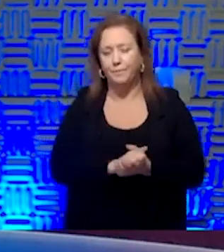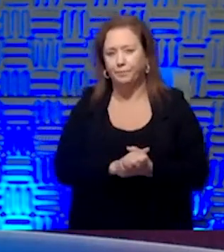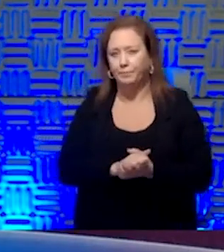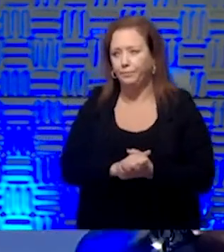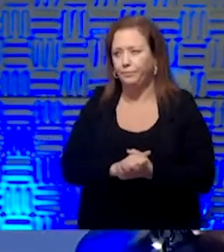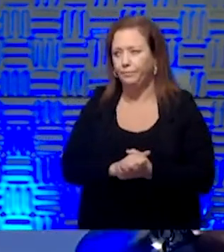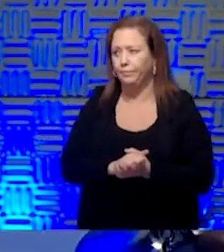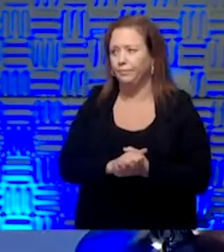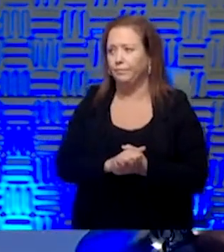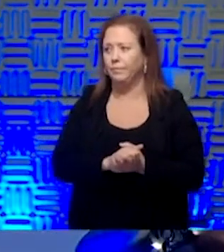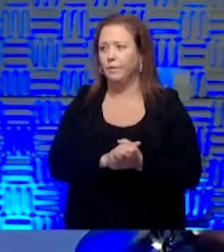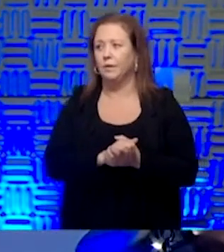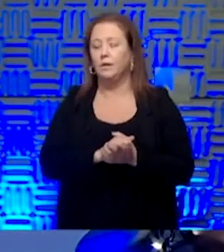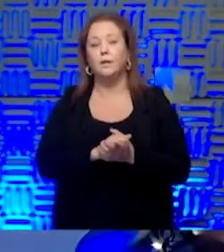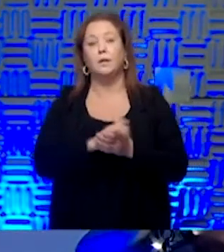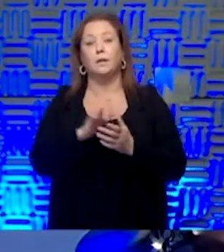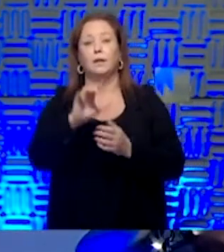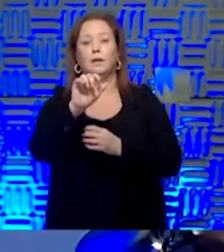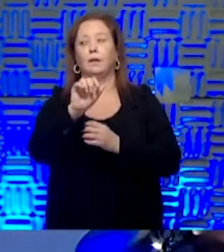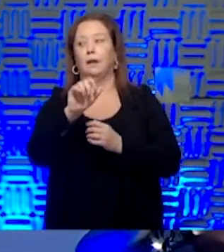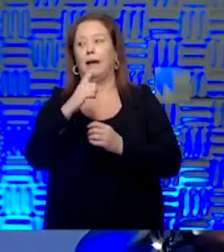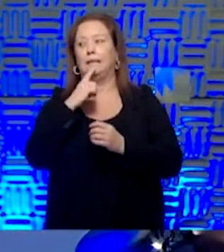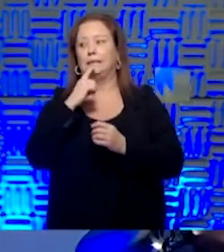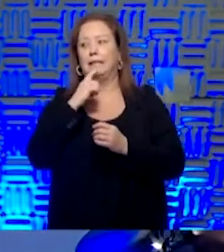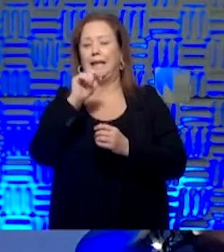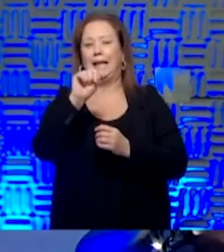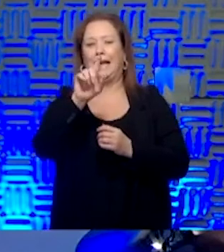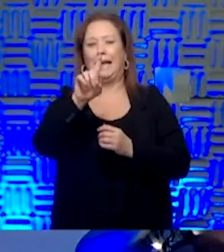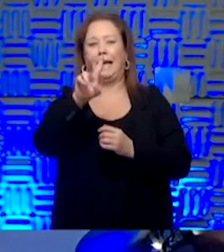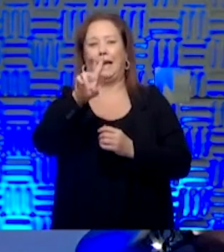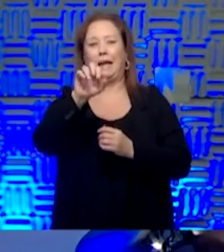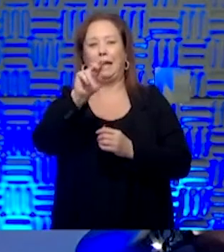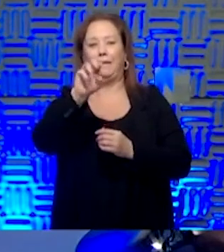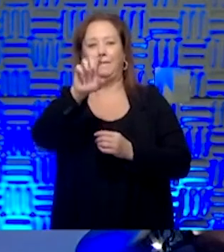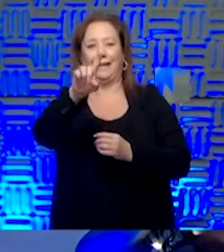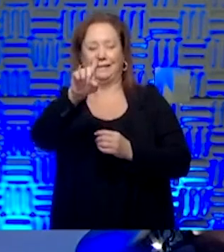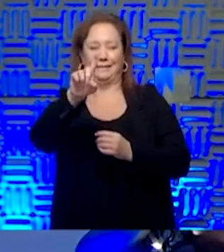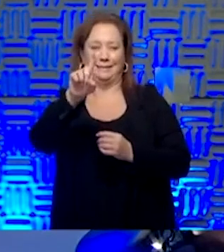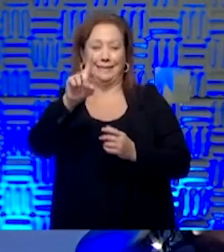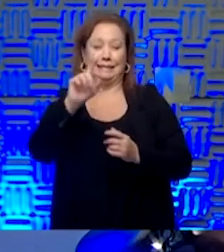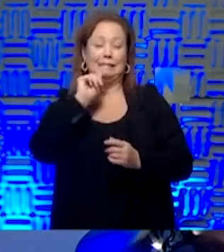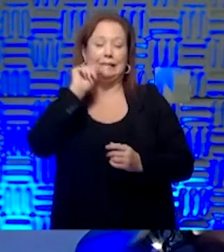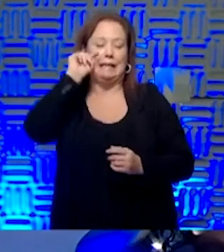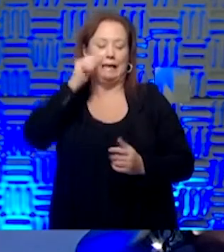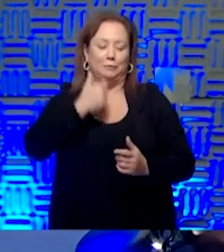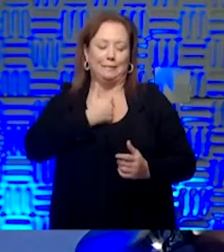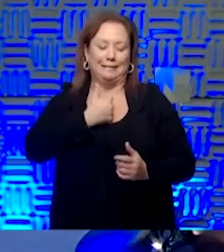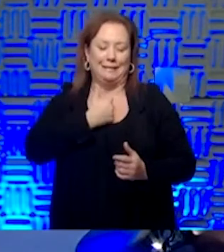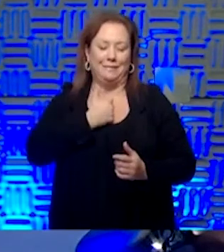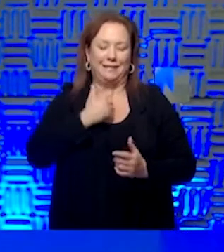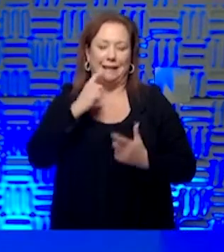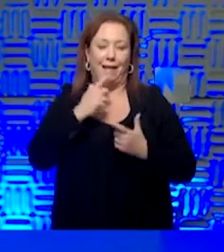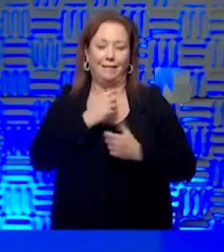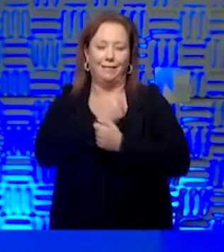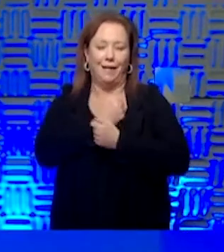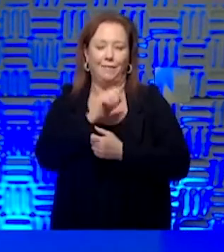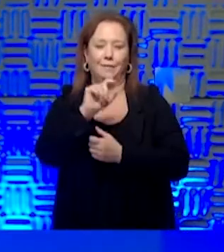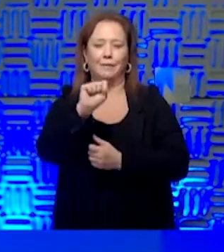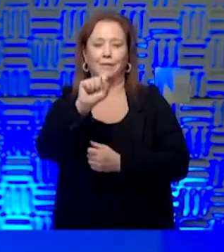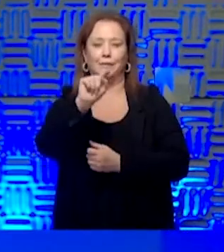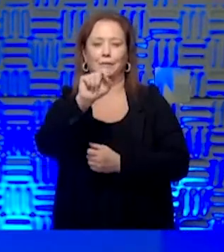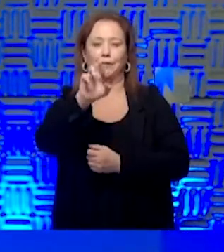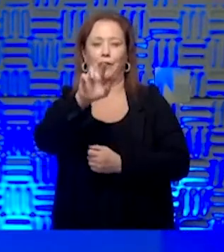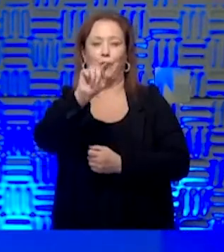Thank you. And by the way, it's really advanced adolescence, which is why I can still be a Trekkie. That's right. Okay, Dana. Yeah, I would just like to thank our guests